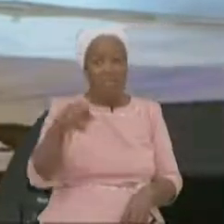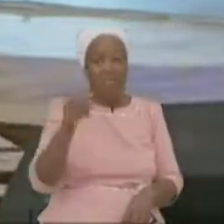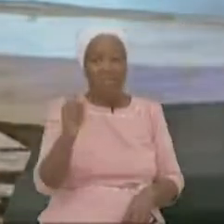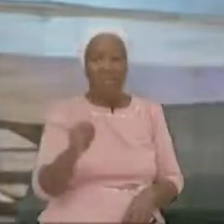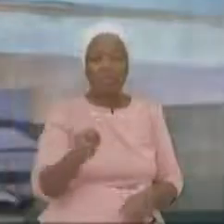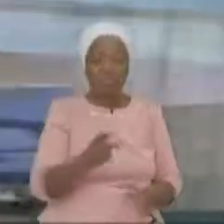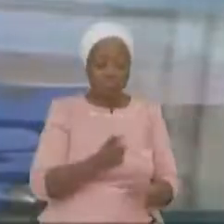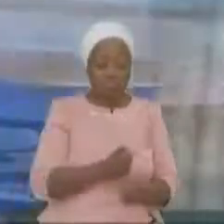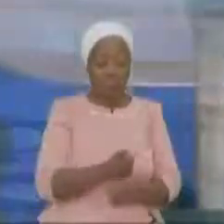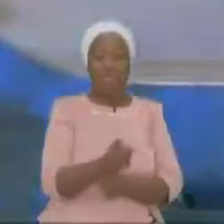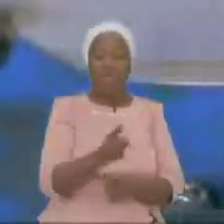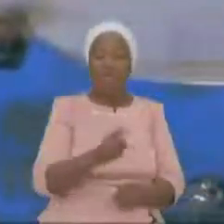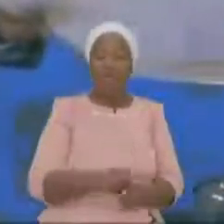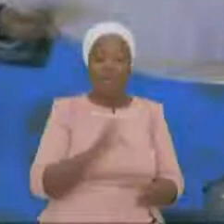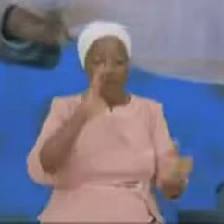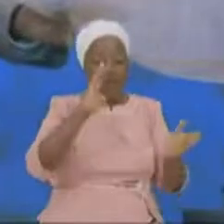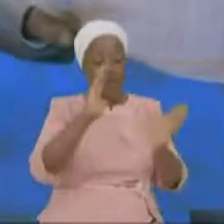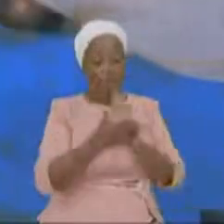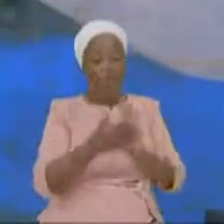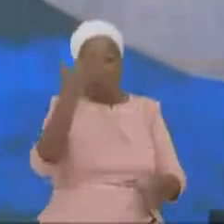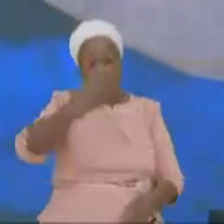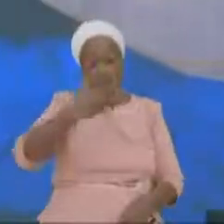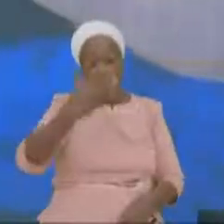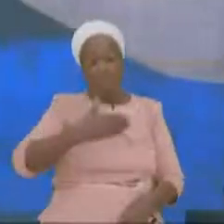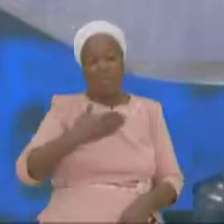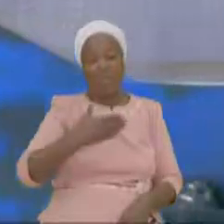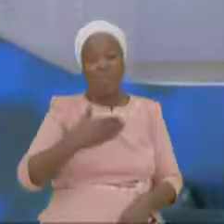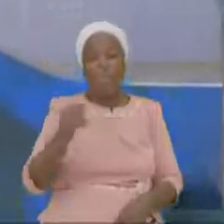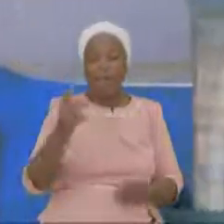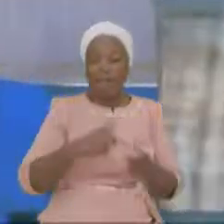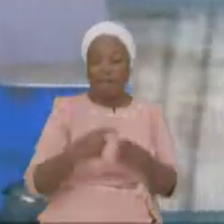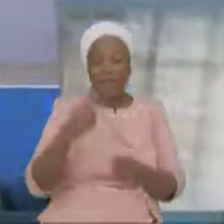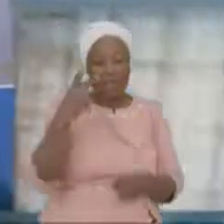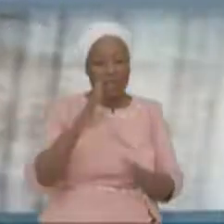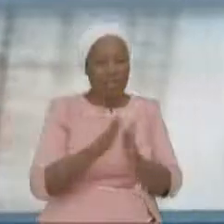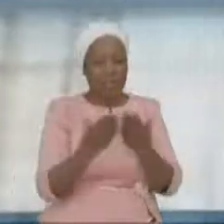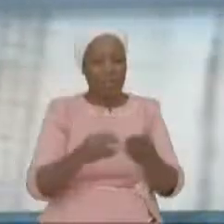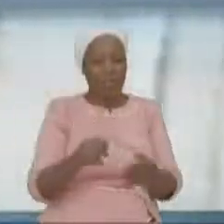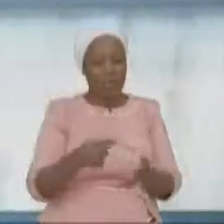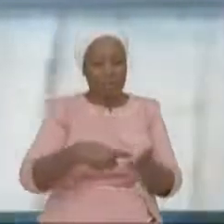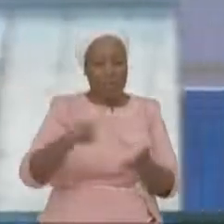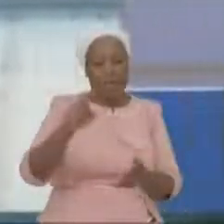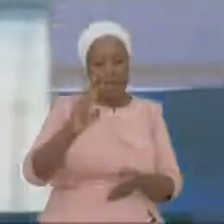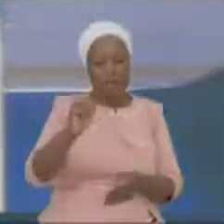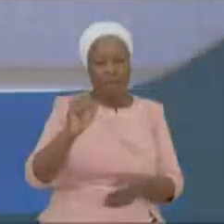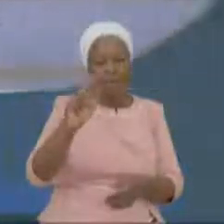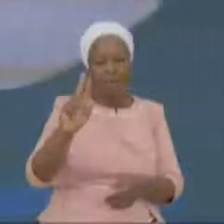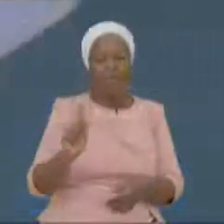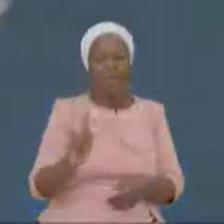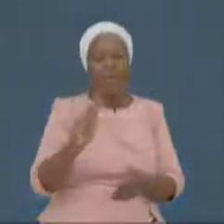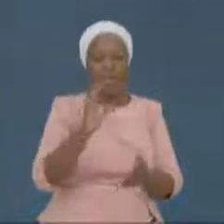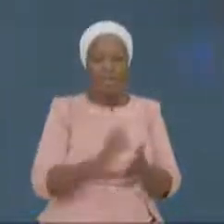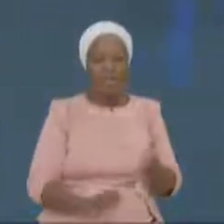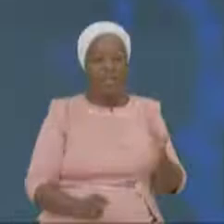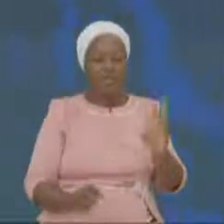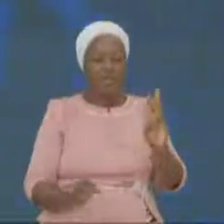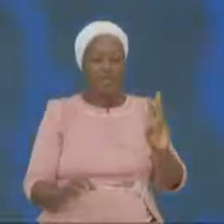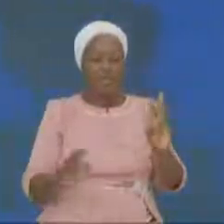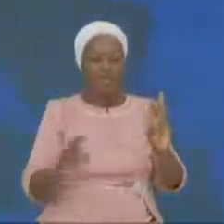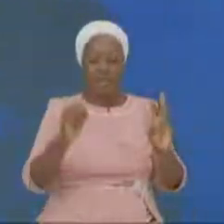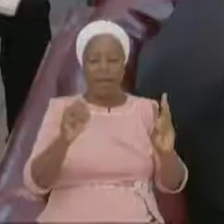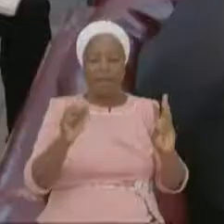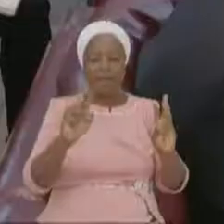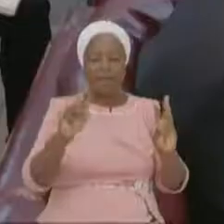directly, face to face, look at Mark chapter 6. I'm reading from